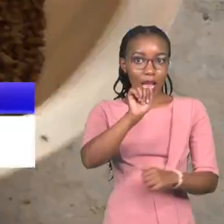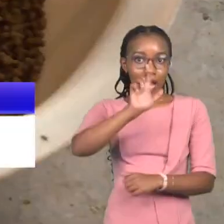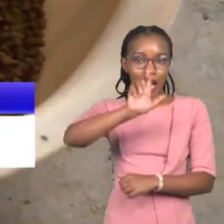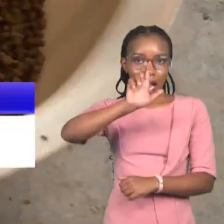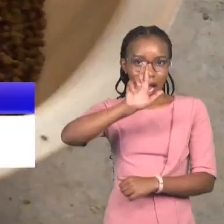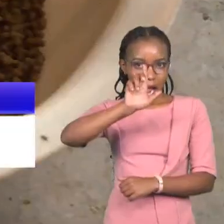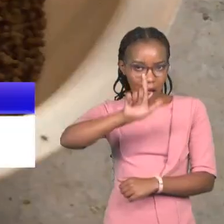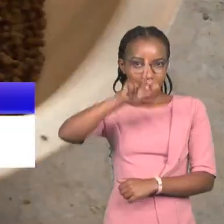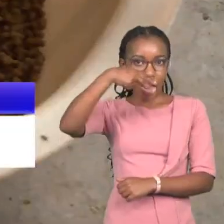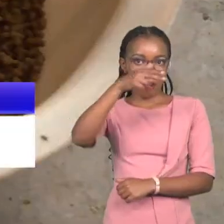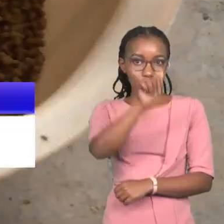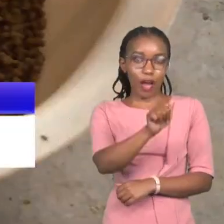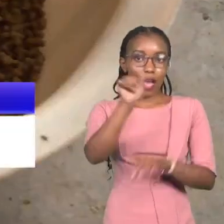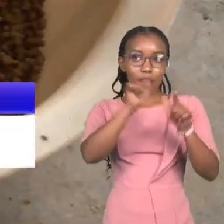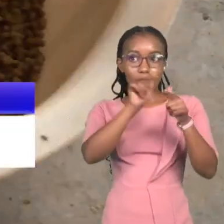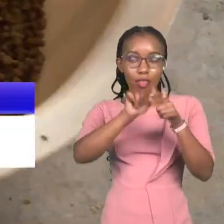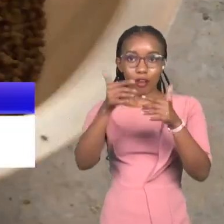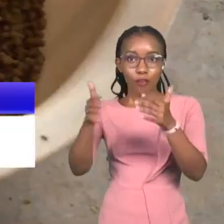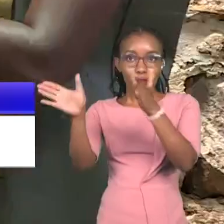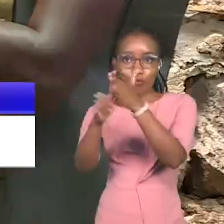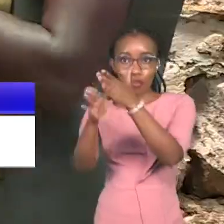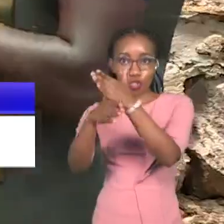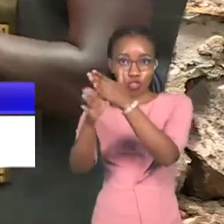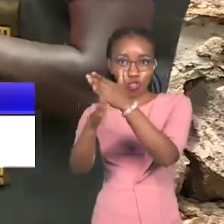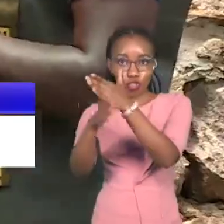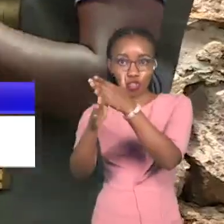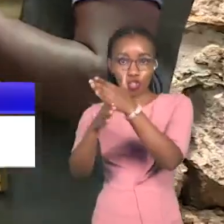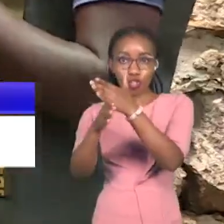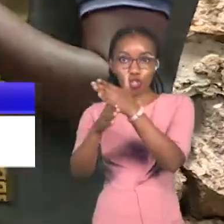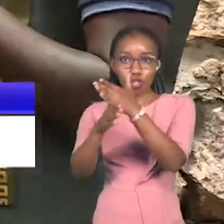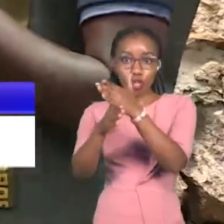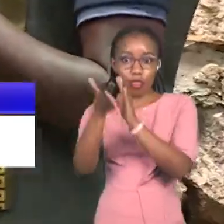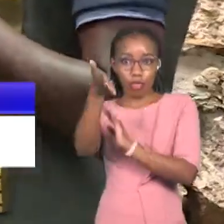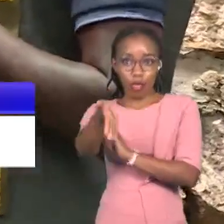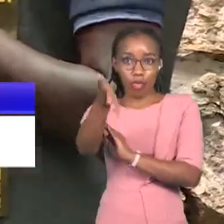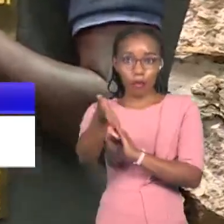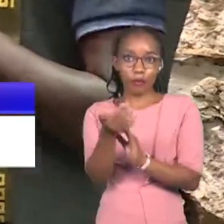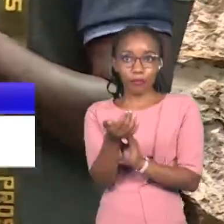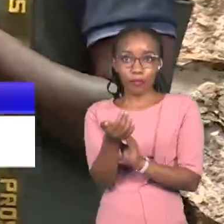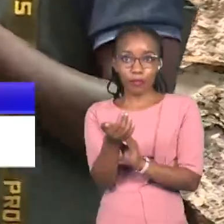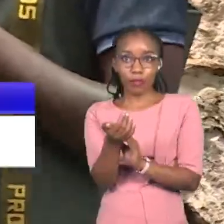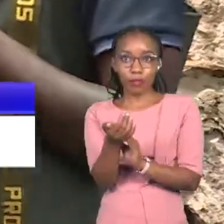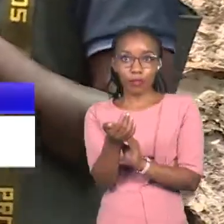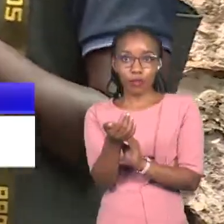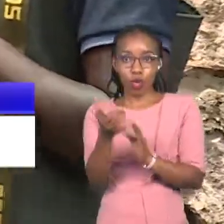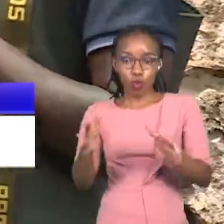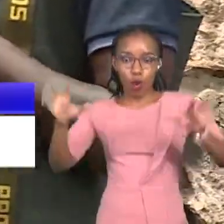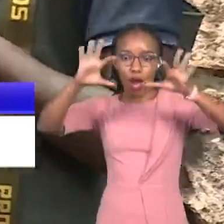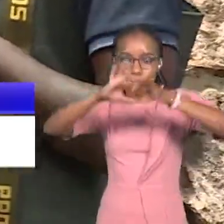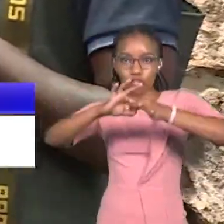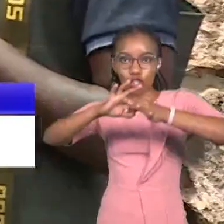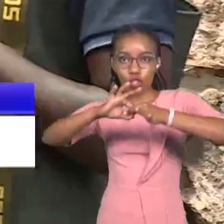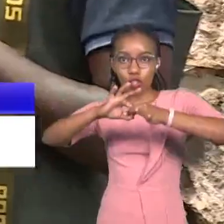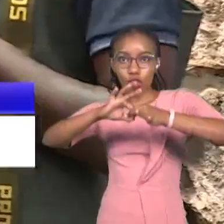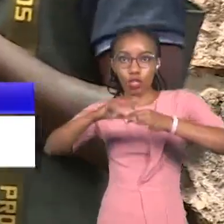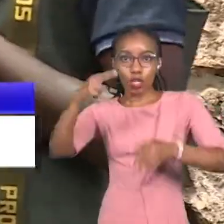You impregnate that feed into the fish feed. By impregnation, I mean you attach